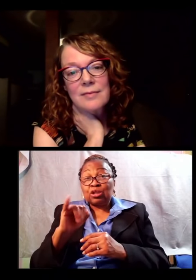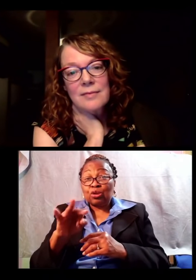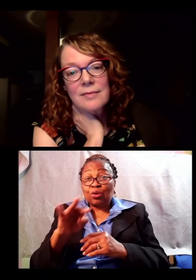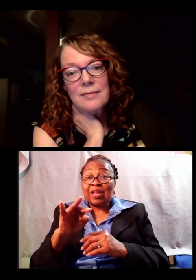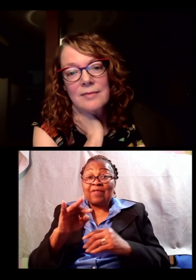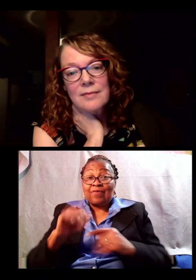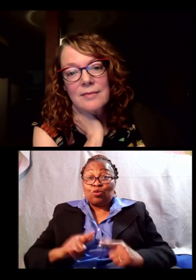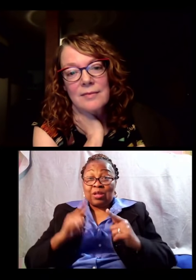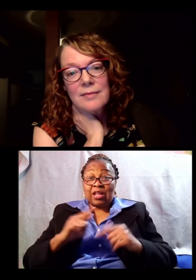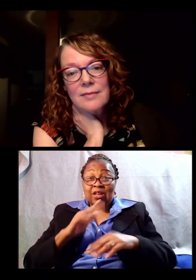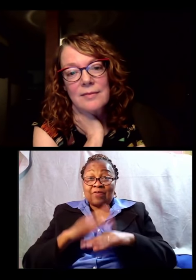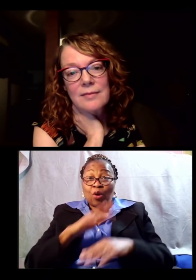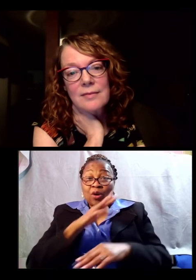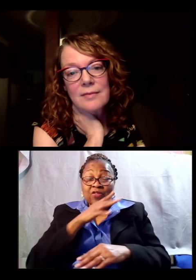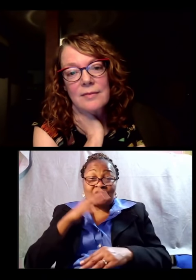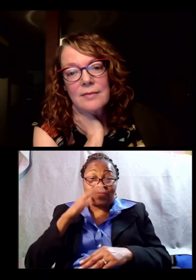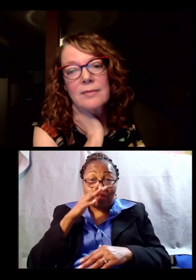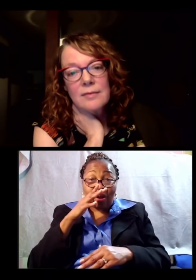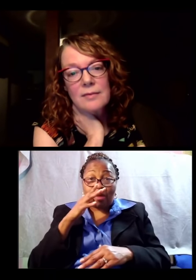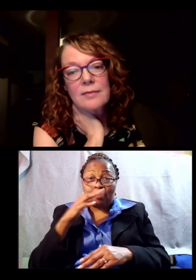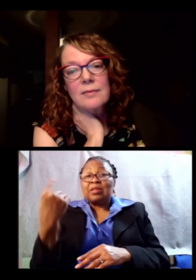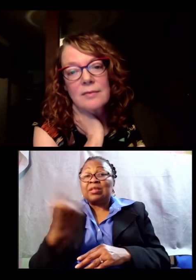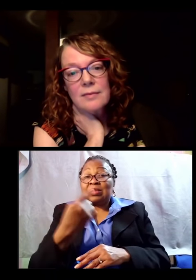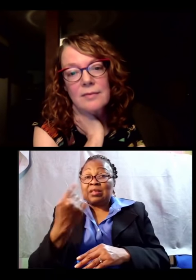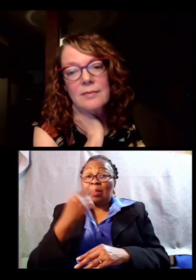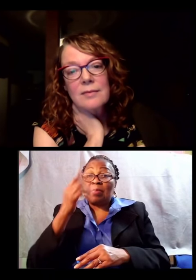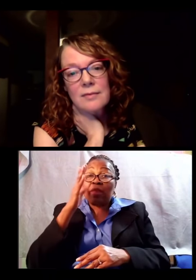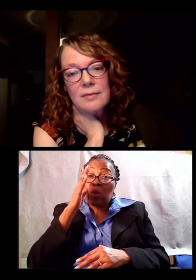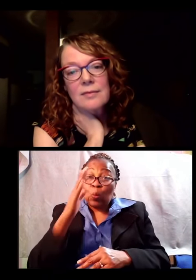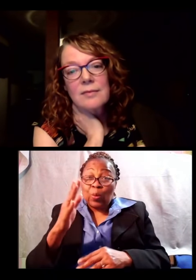animals, something's going to die